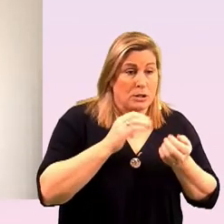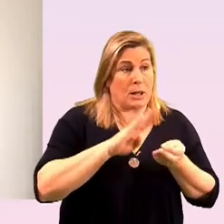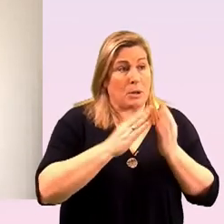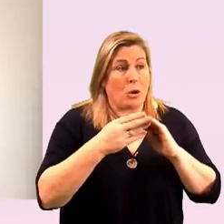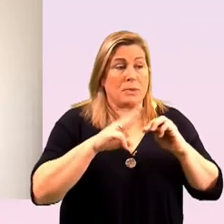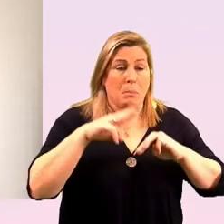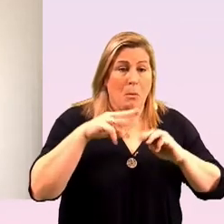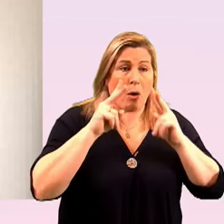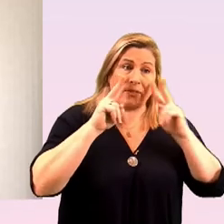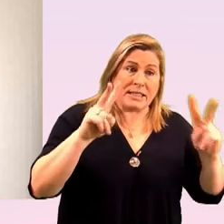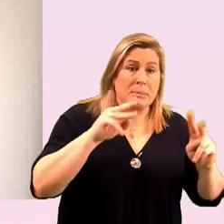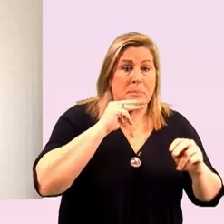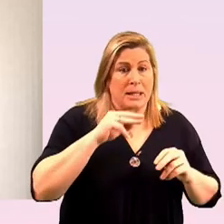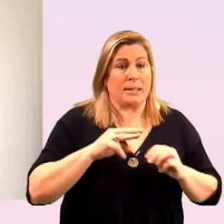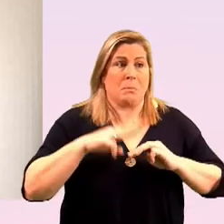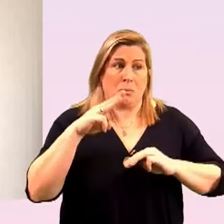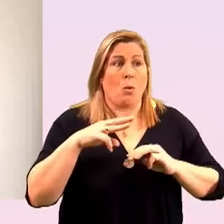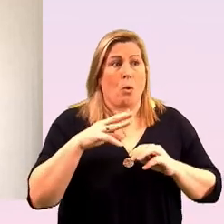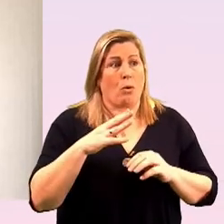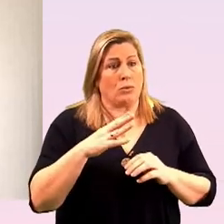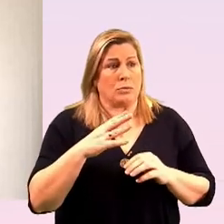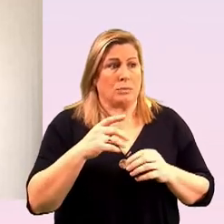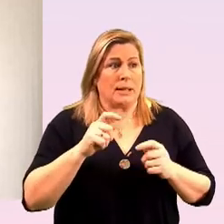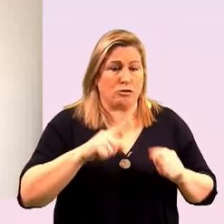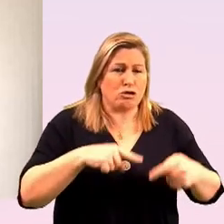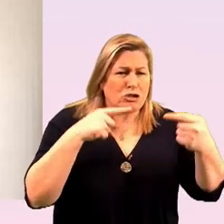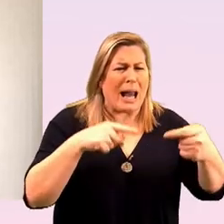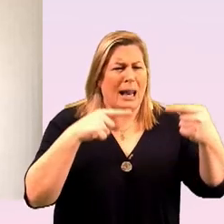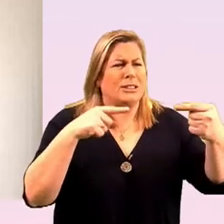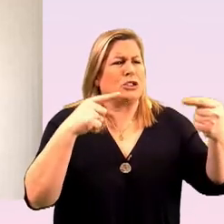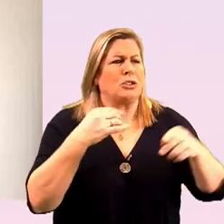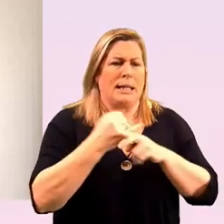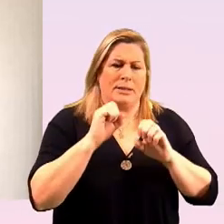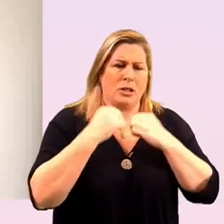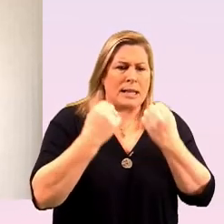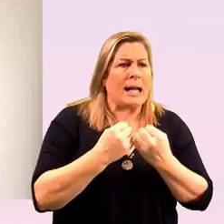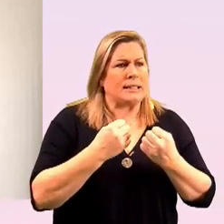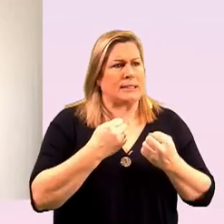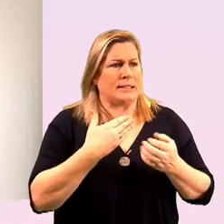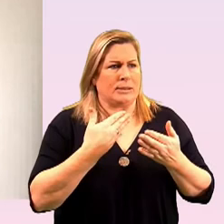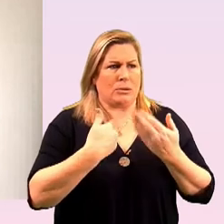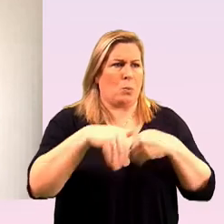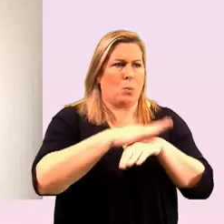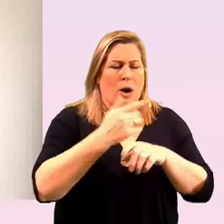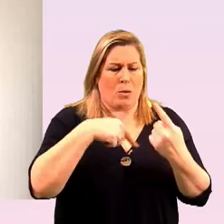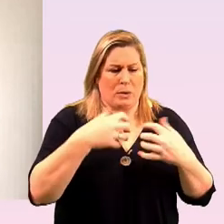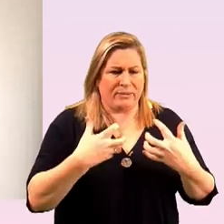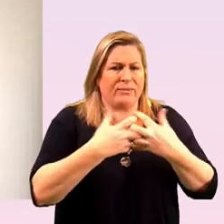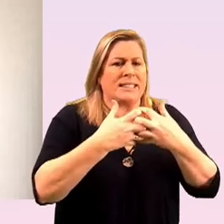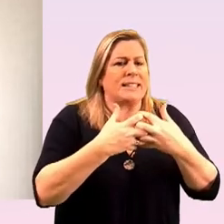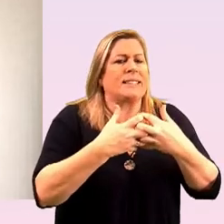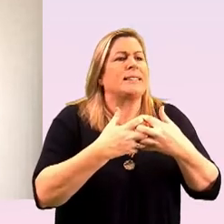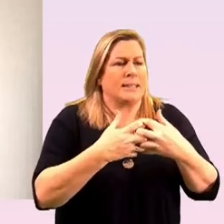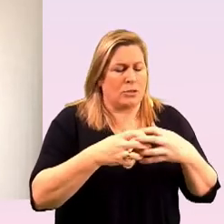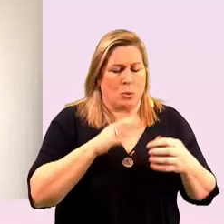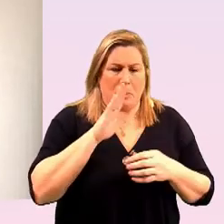continual challenges to who trans people are and what our place is in society. So as a wider community, we have to kind of protect the gains